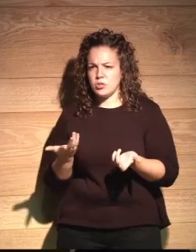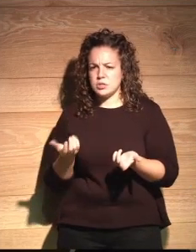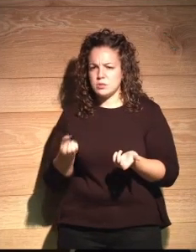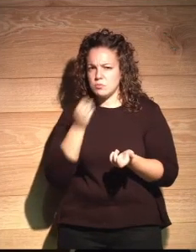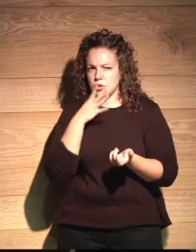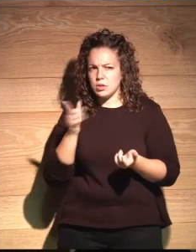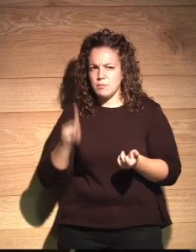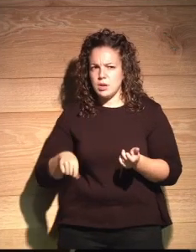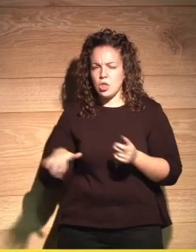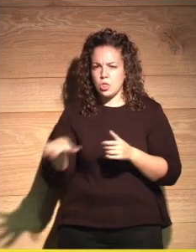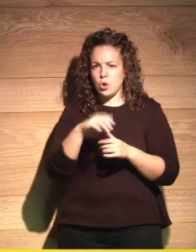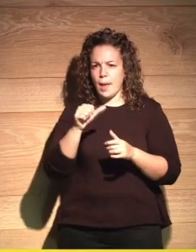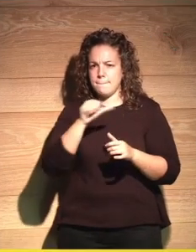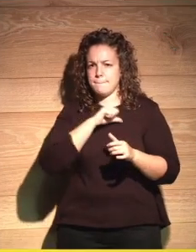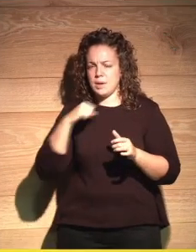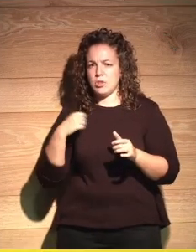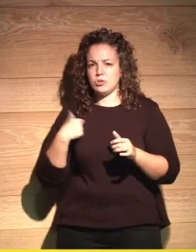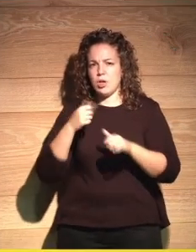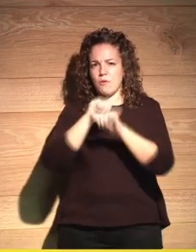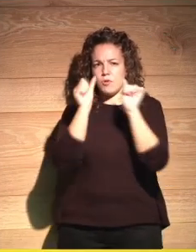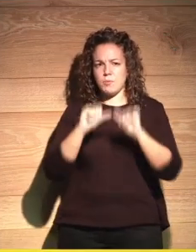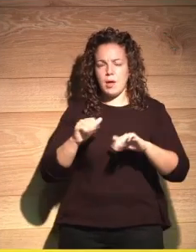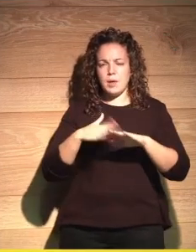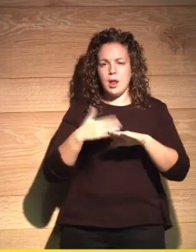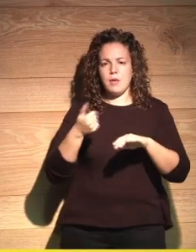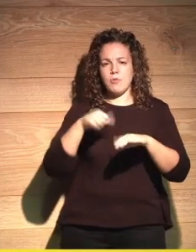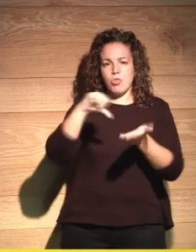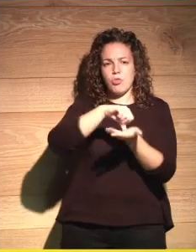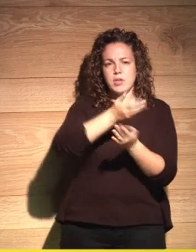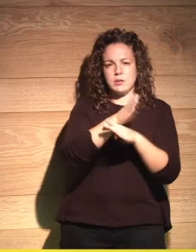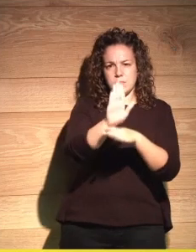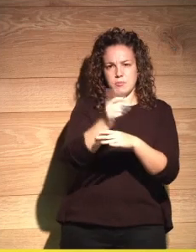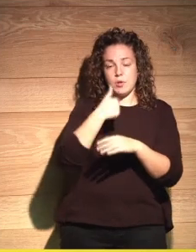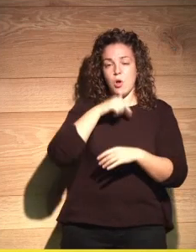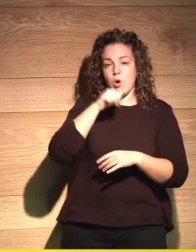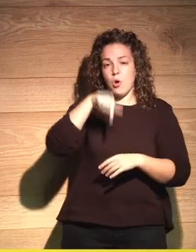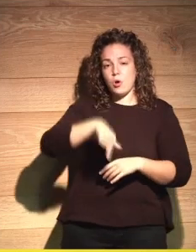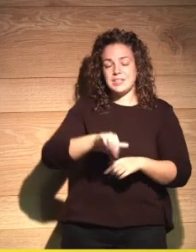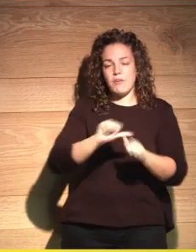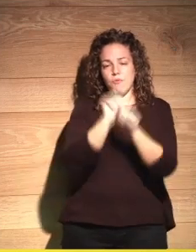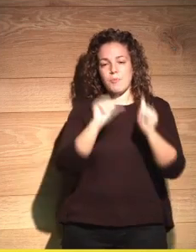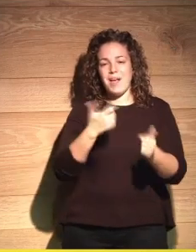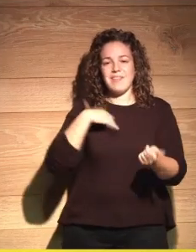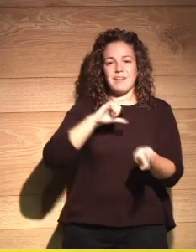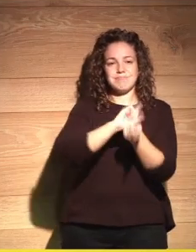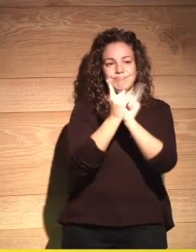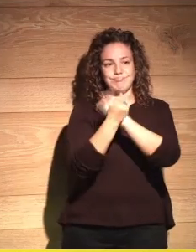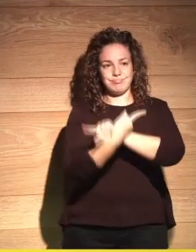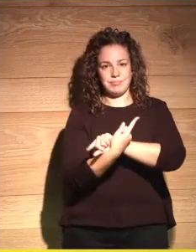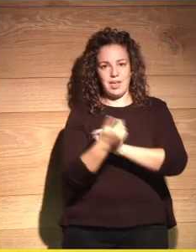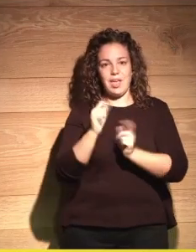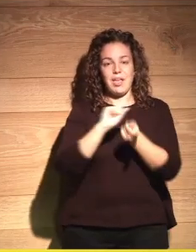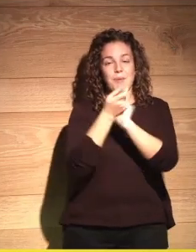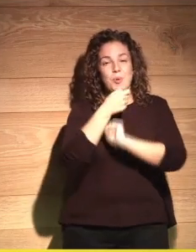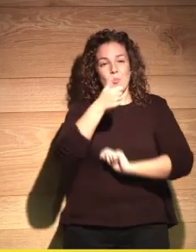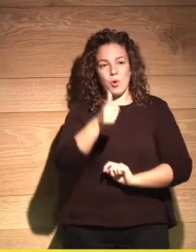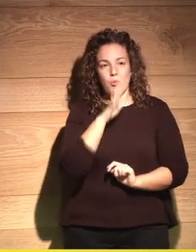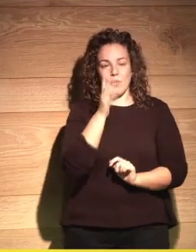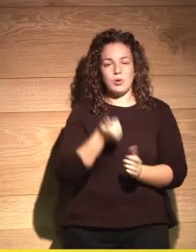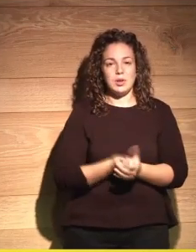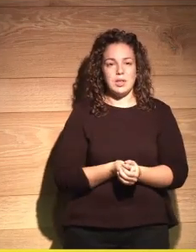way to represent the city for a long time, today that is changing. And it's changing a little bit in a way that